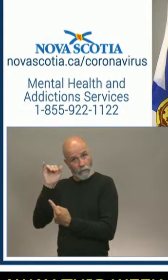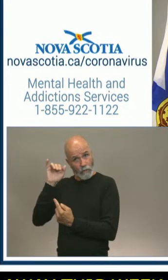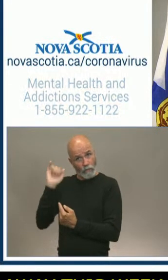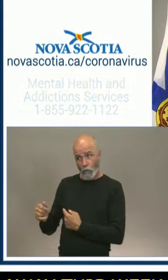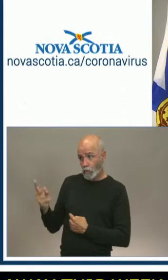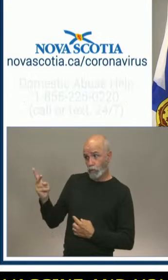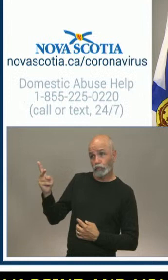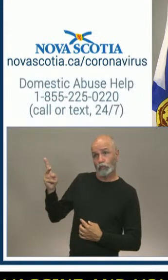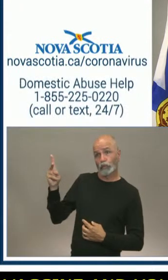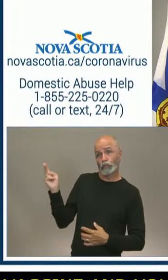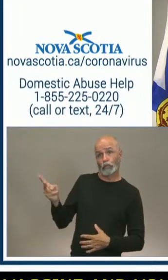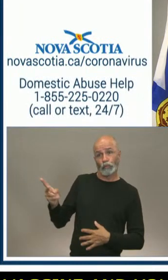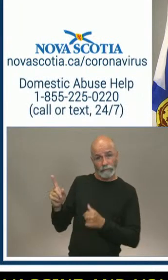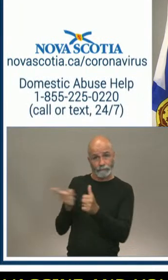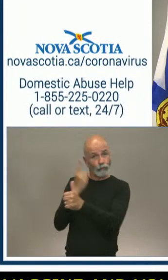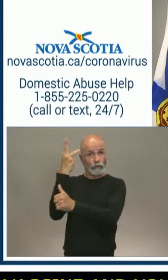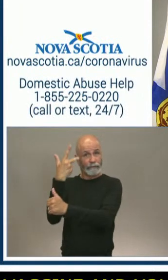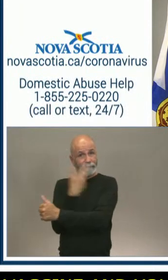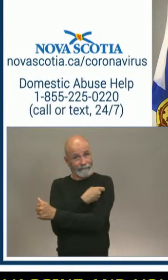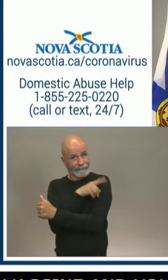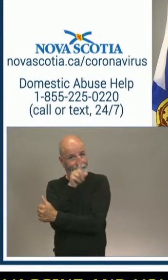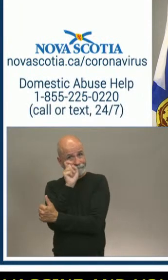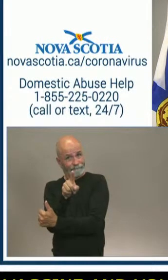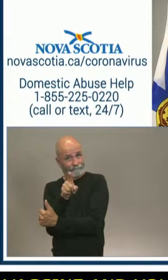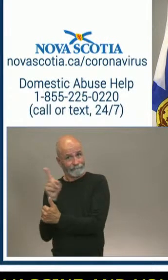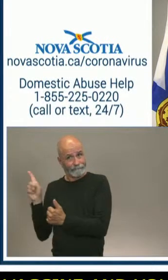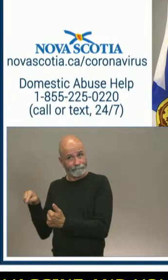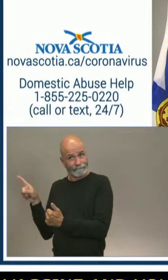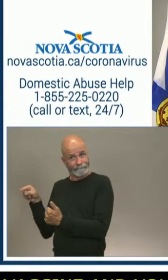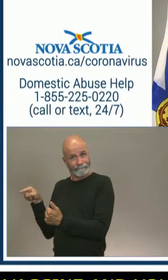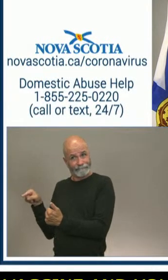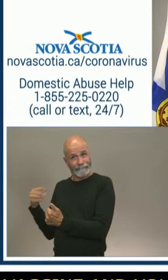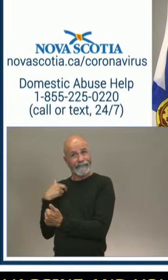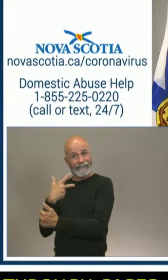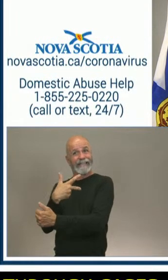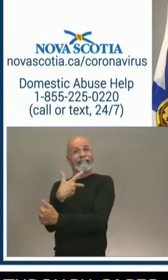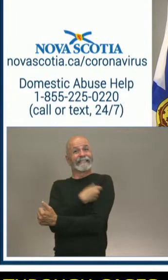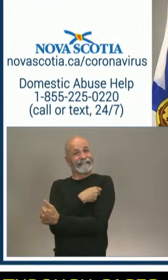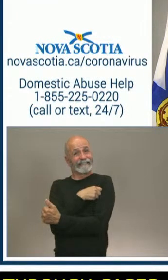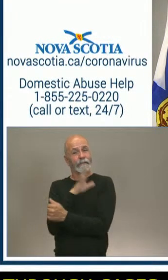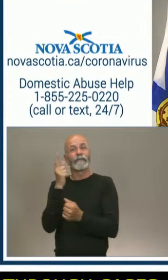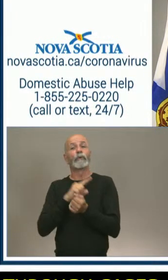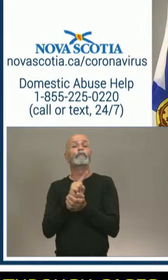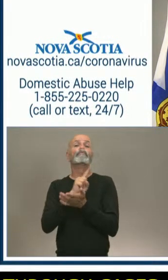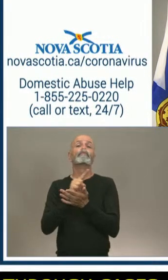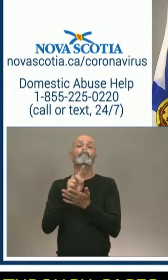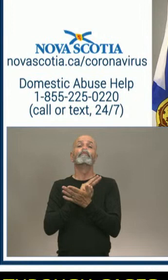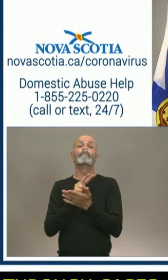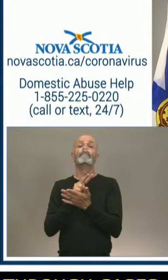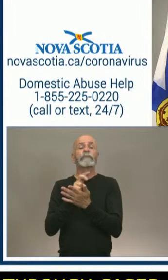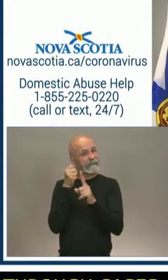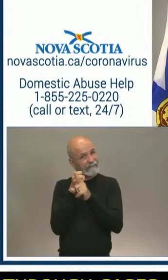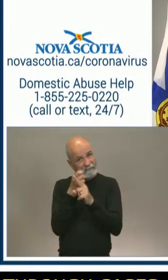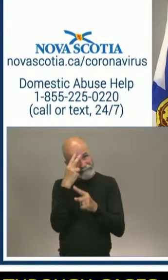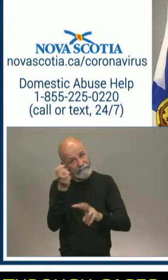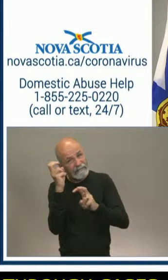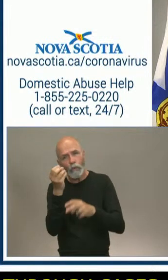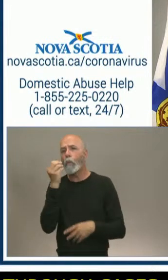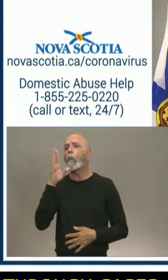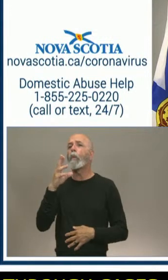their first vaccine, had they had that vaccine for at least 2 weeks before falling ill? And